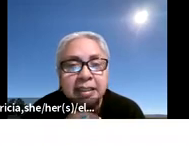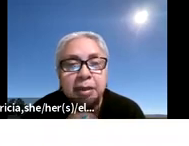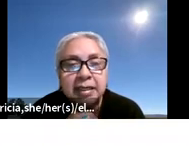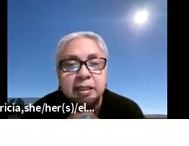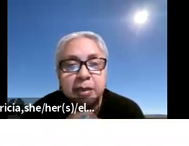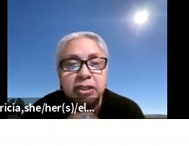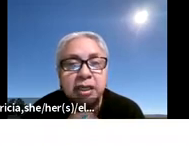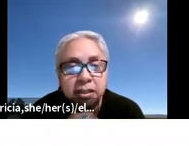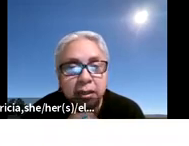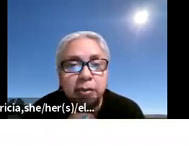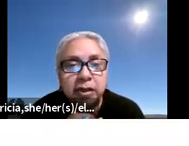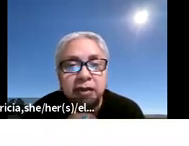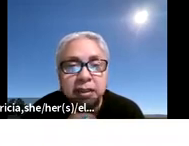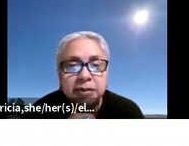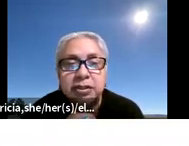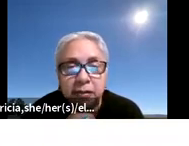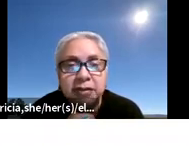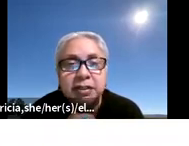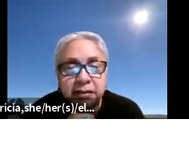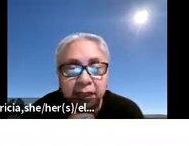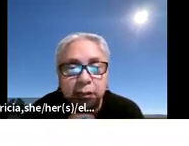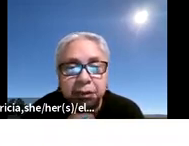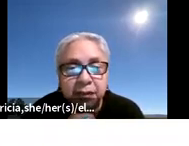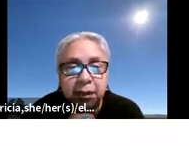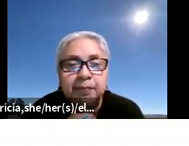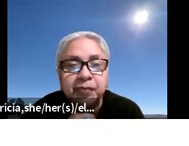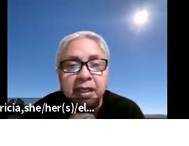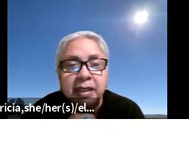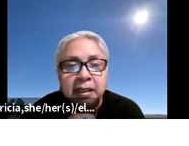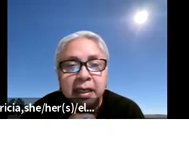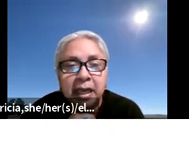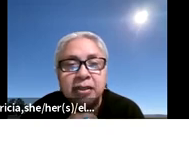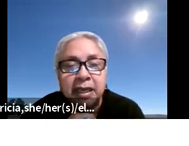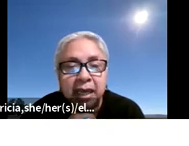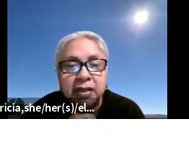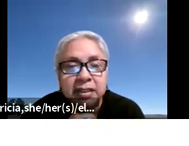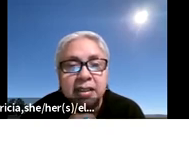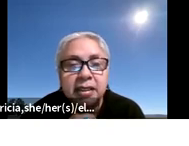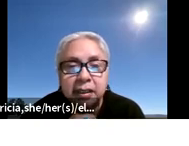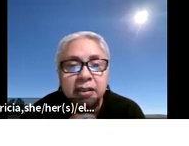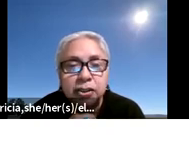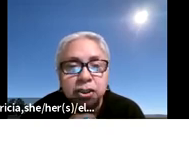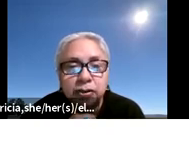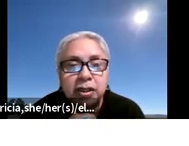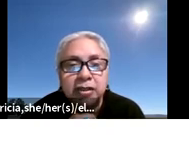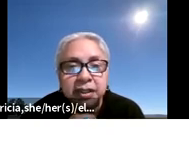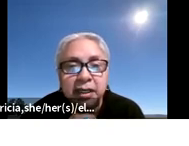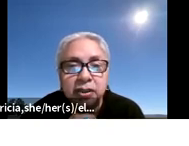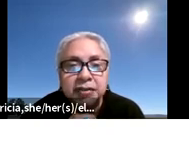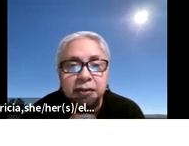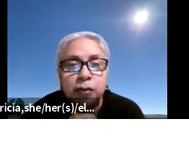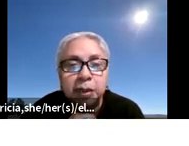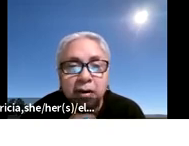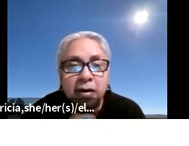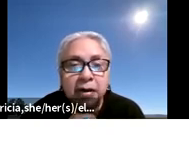Legal aspects, especially undocumented victims and services available to them. I think advocacy to children of